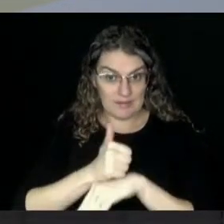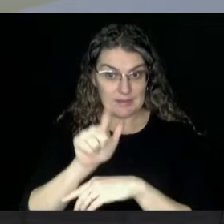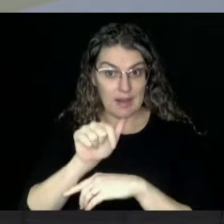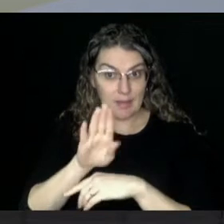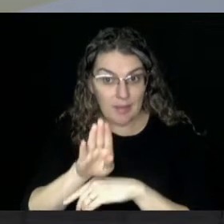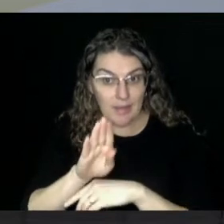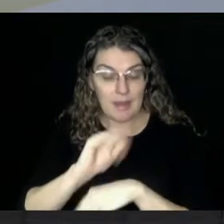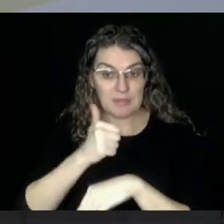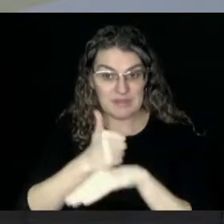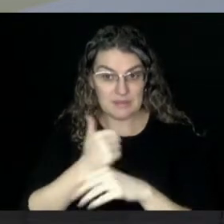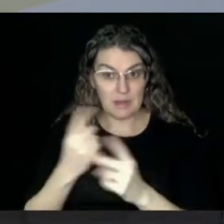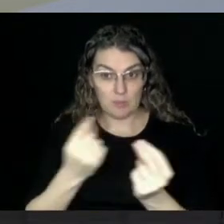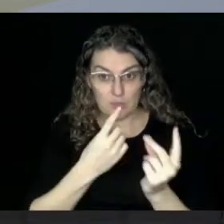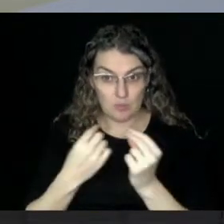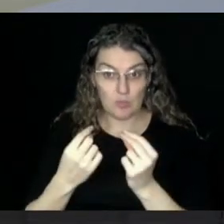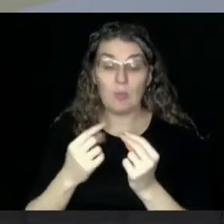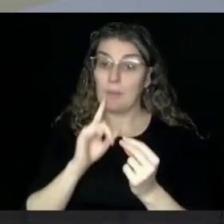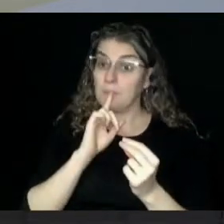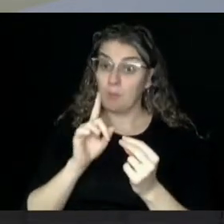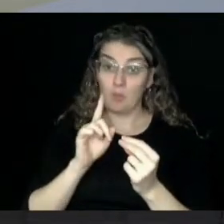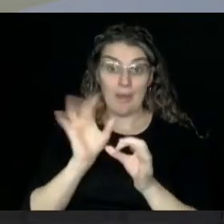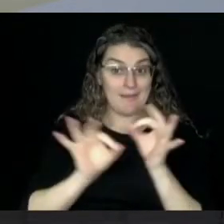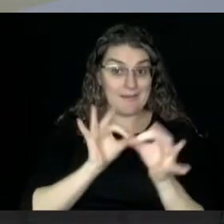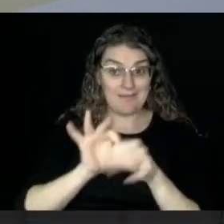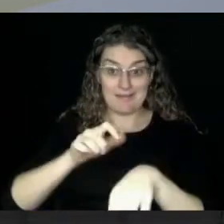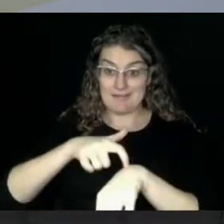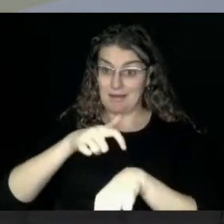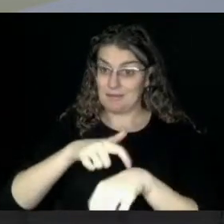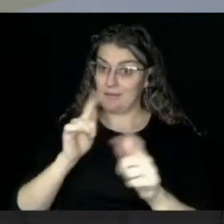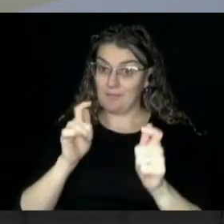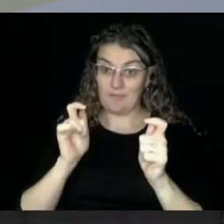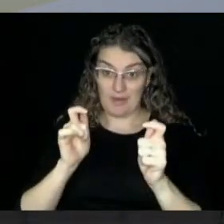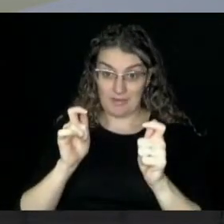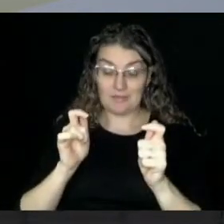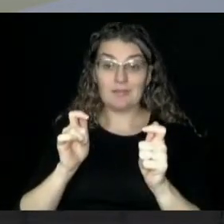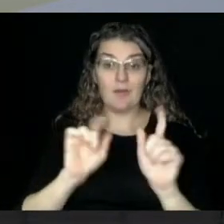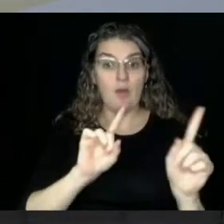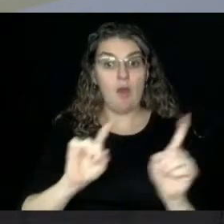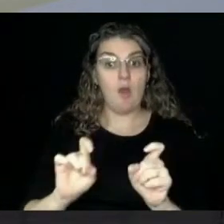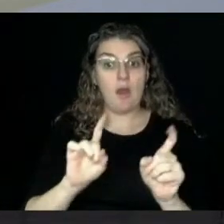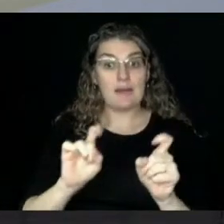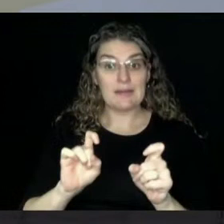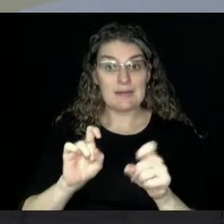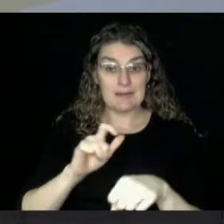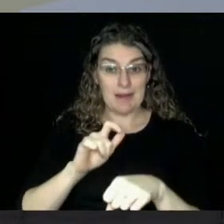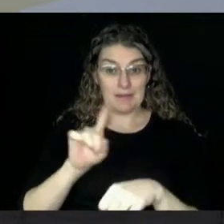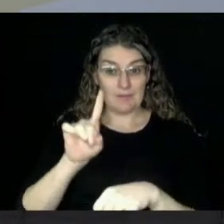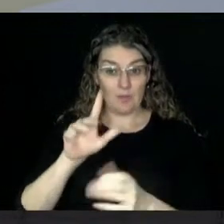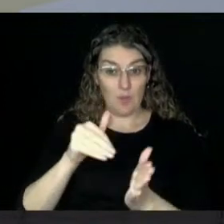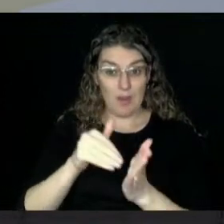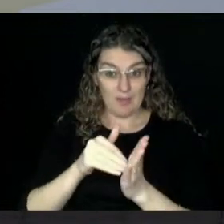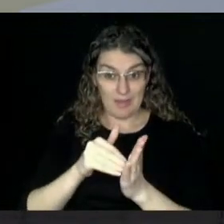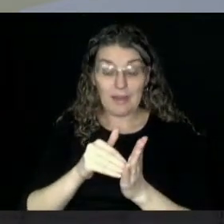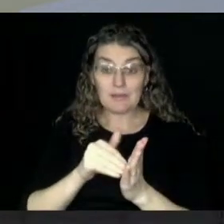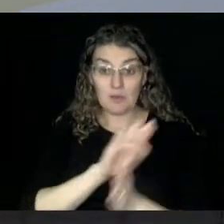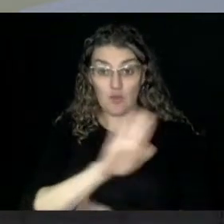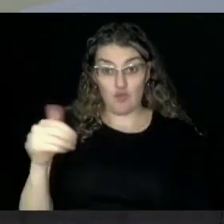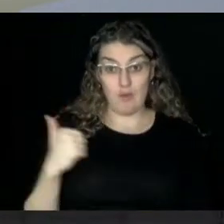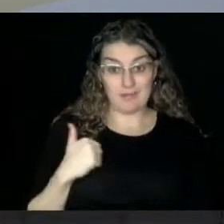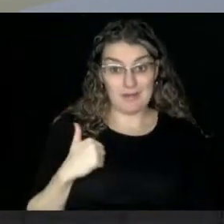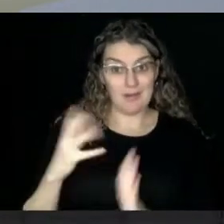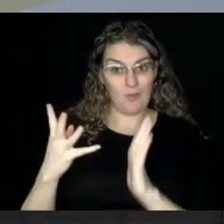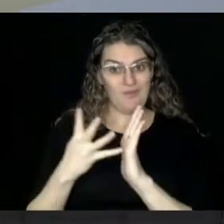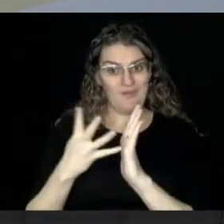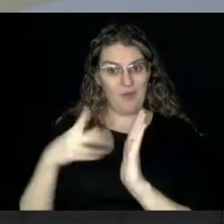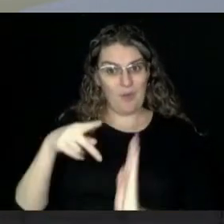Our turnaround times are excellent. PEI's overall testing rate per thousand is fourth in the country behind